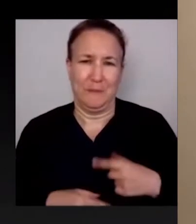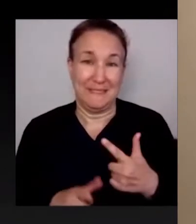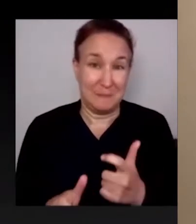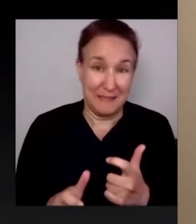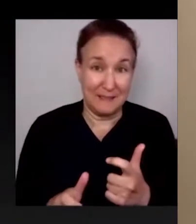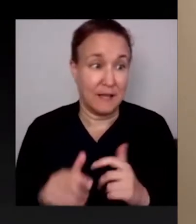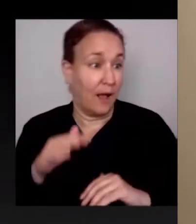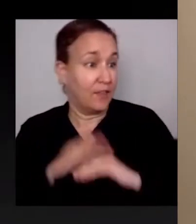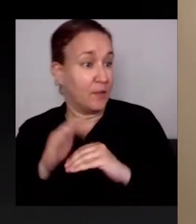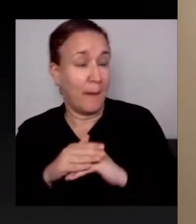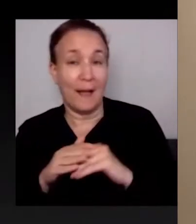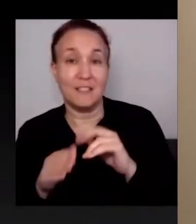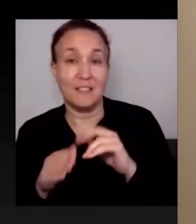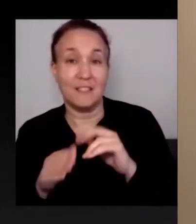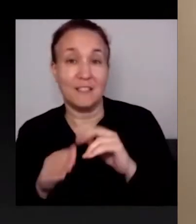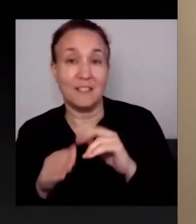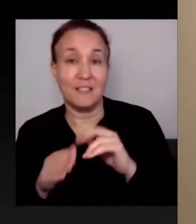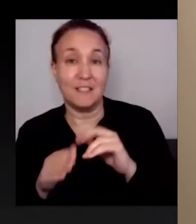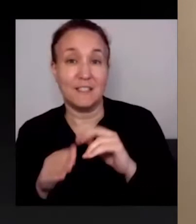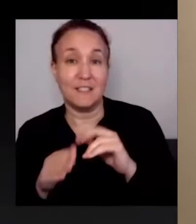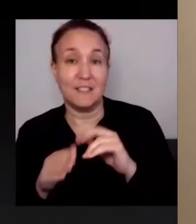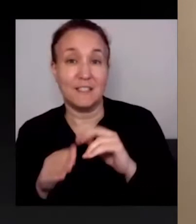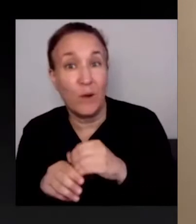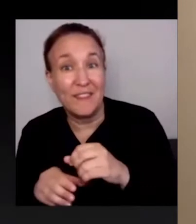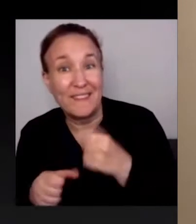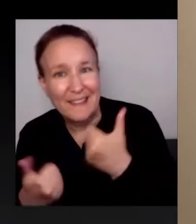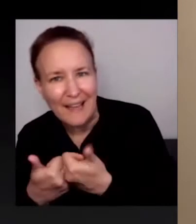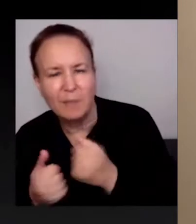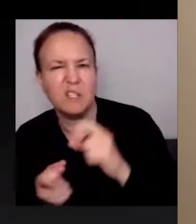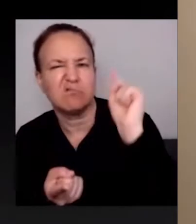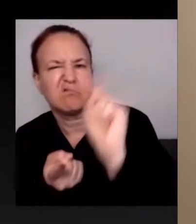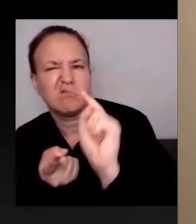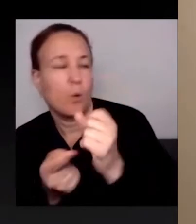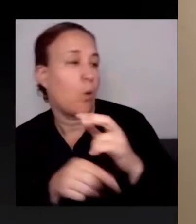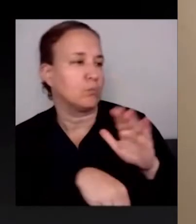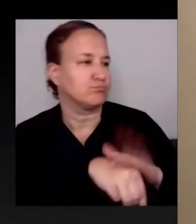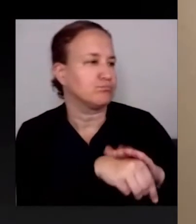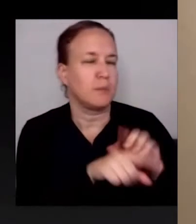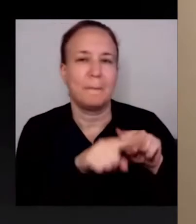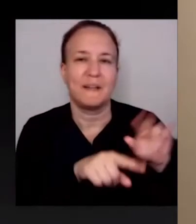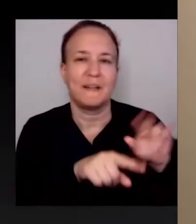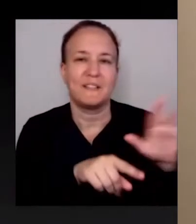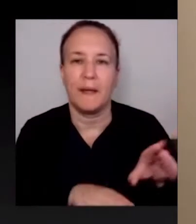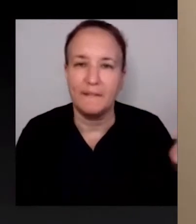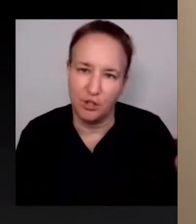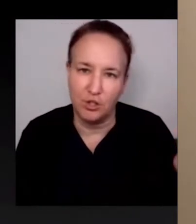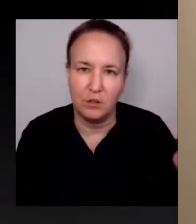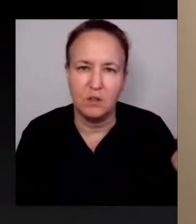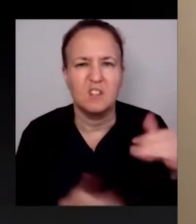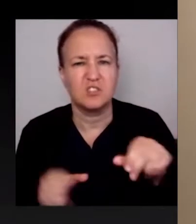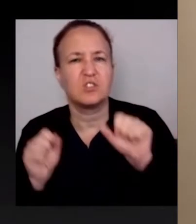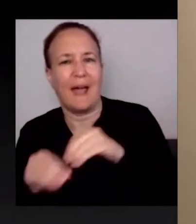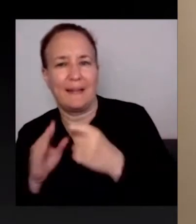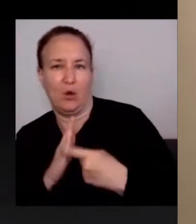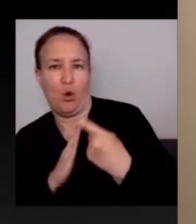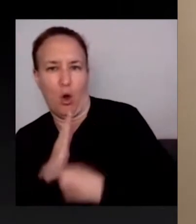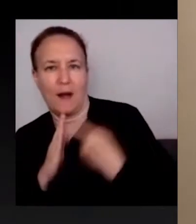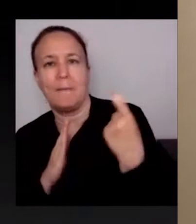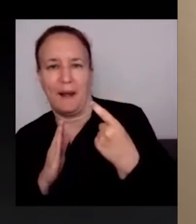game, or give someone a warning or boot them based on that behavior. And you can still do this in an automated and scalable